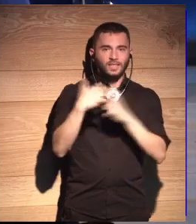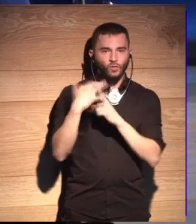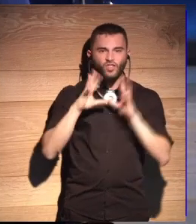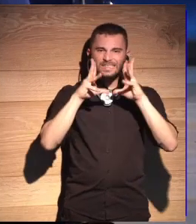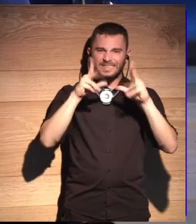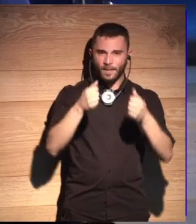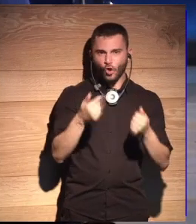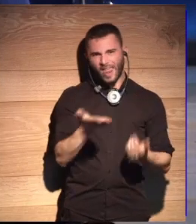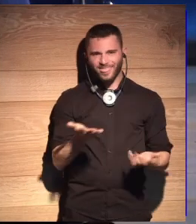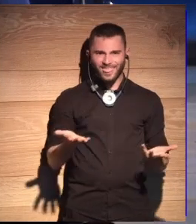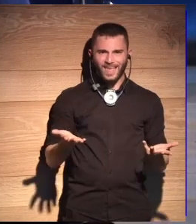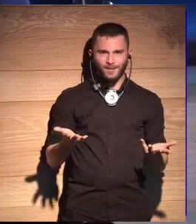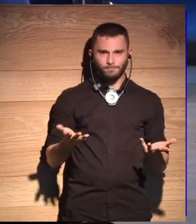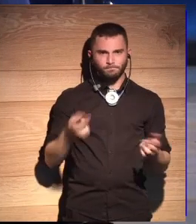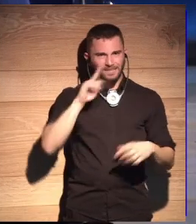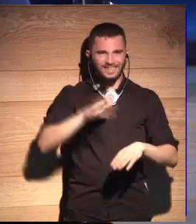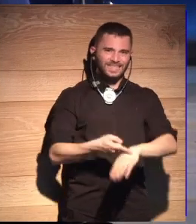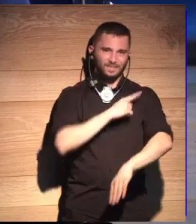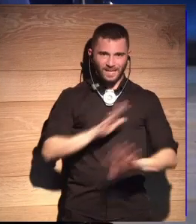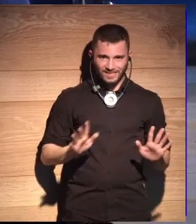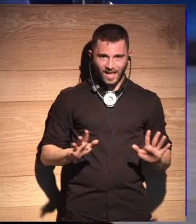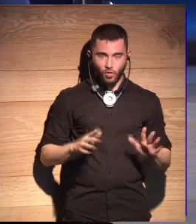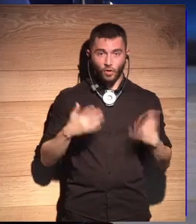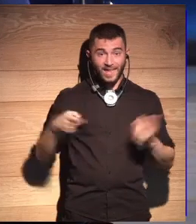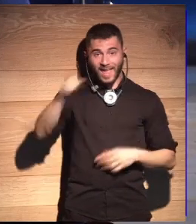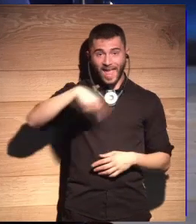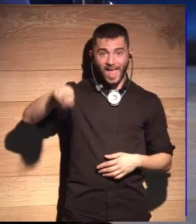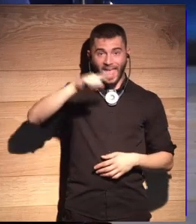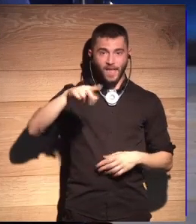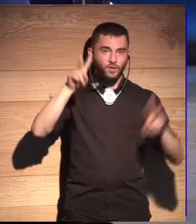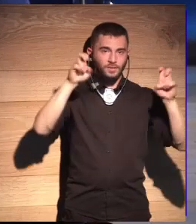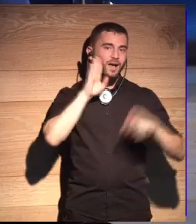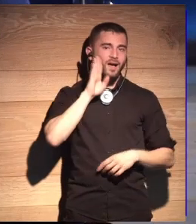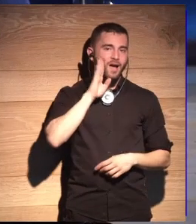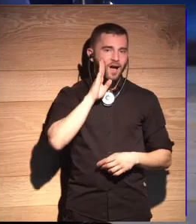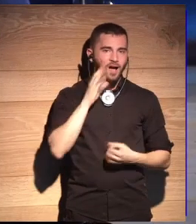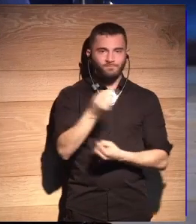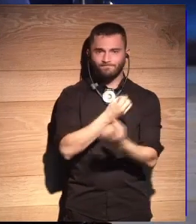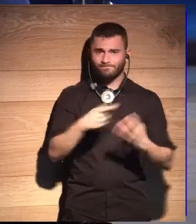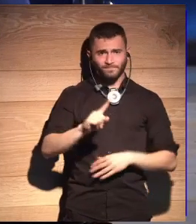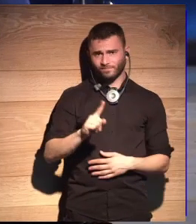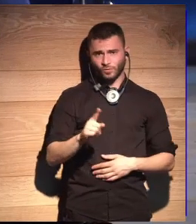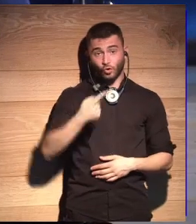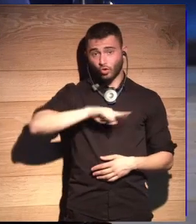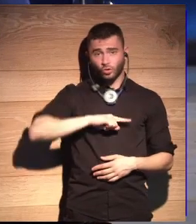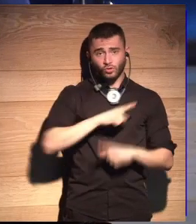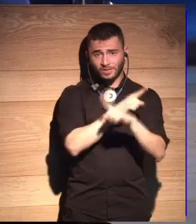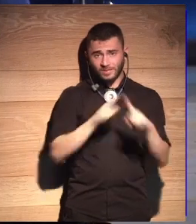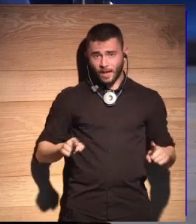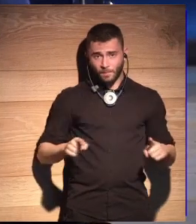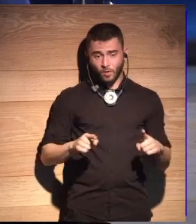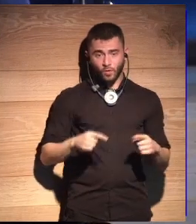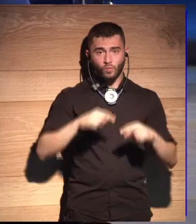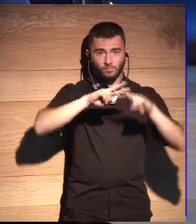can tackle them. I don't think they have. I think if you were to do a sort of cost-benefit analysis of these companies, and